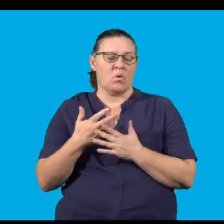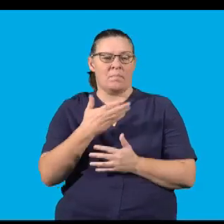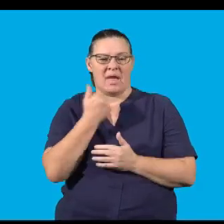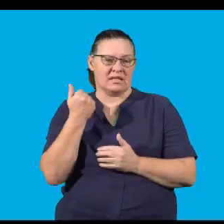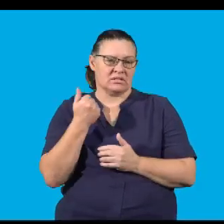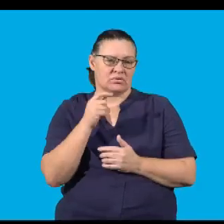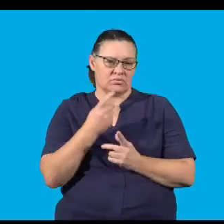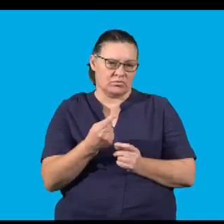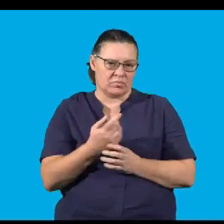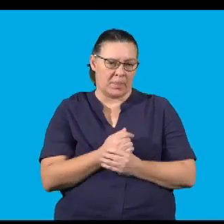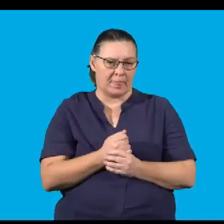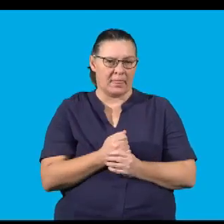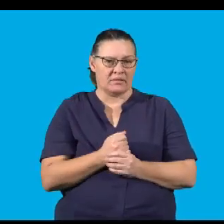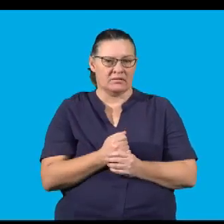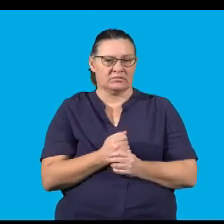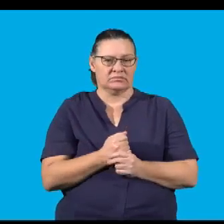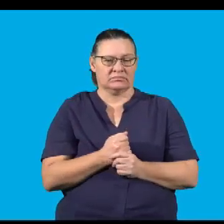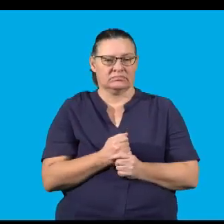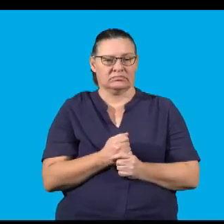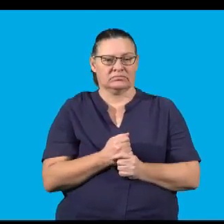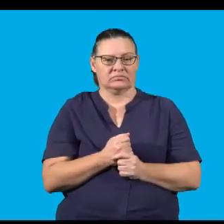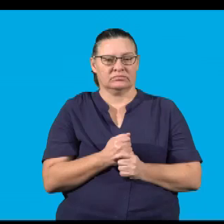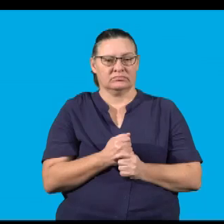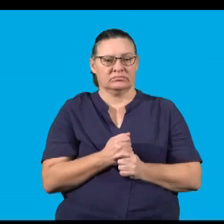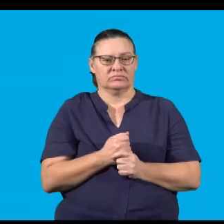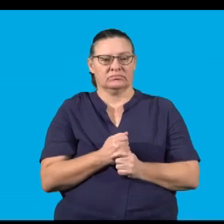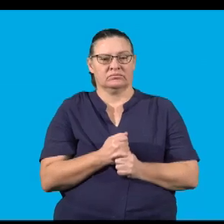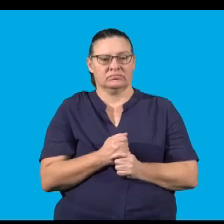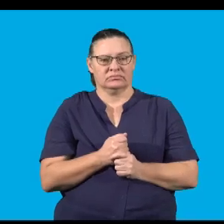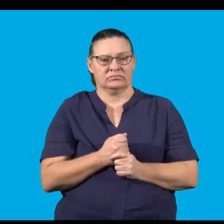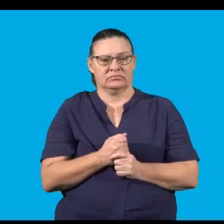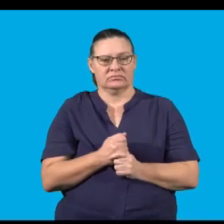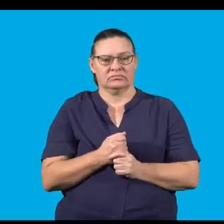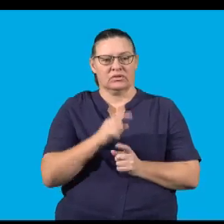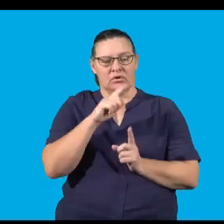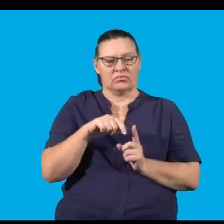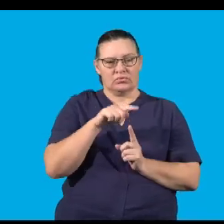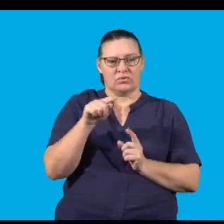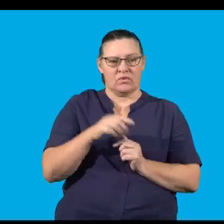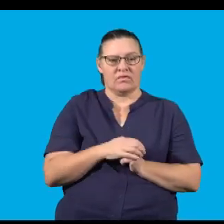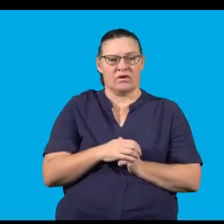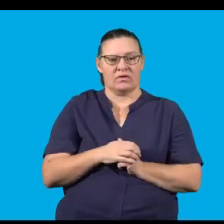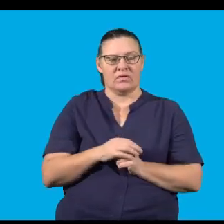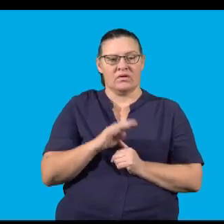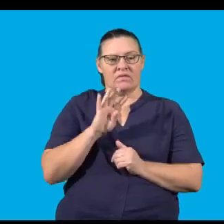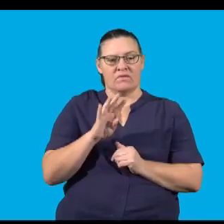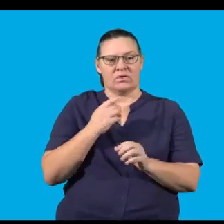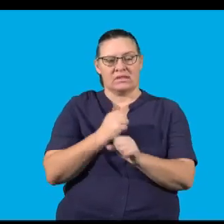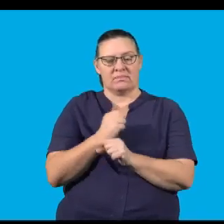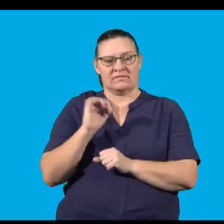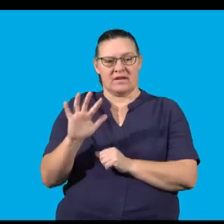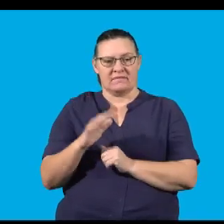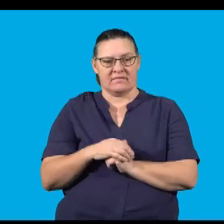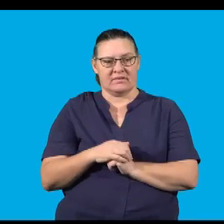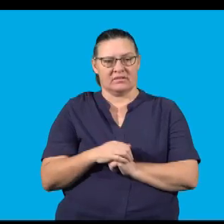the best one to do, but we can go further here. So this will be 2 times the root of 4 times